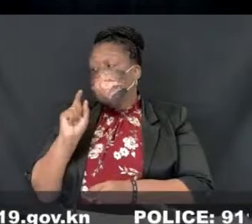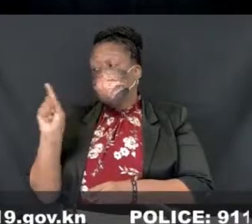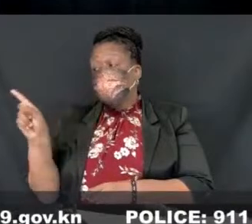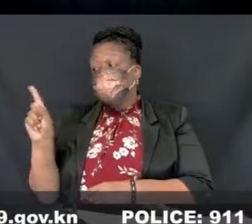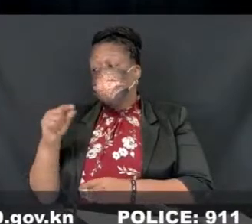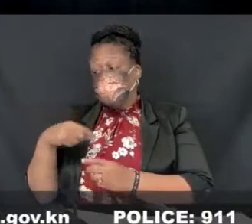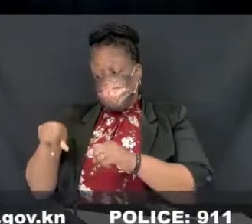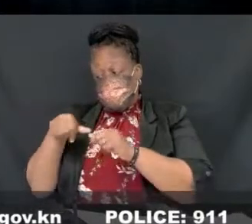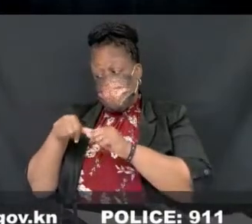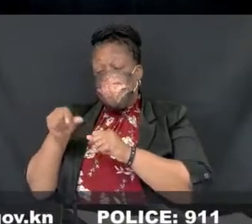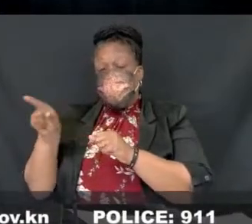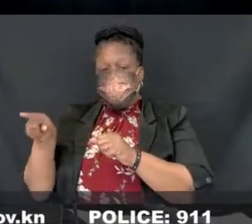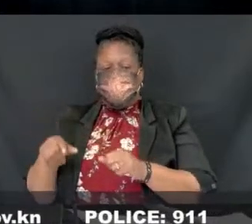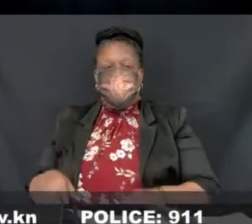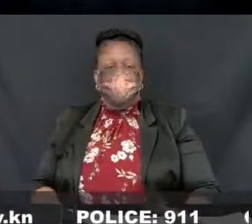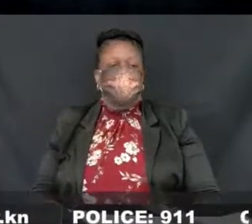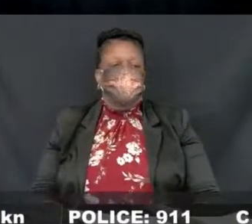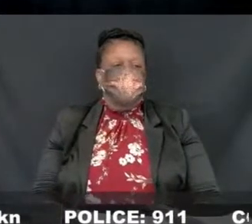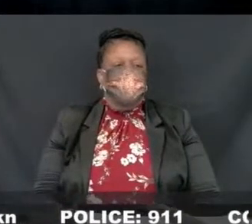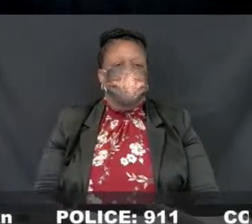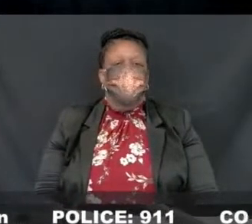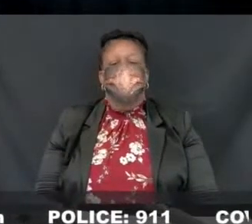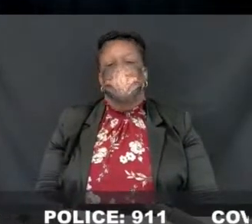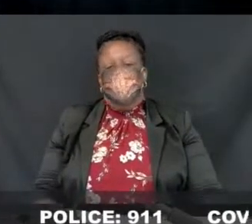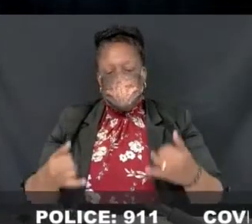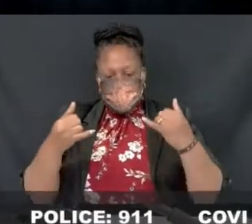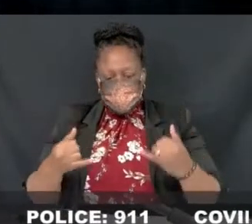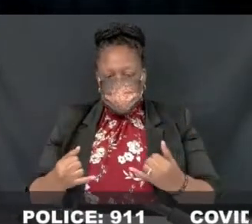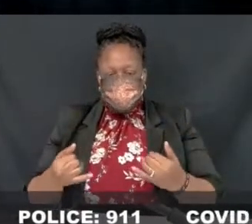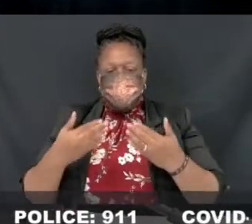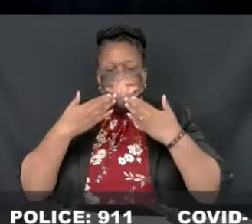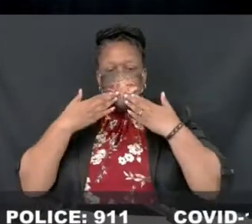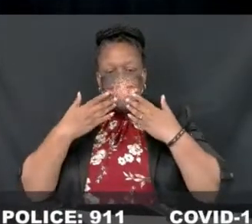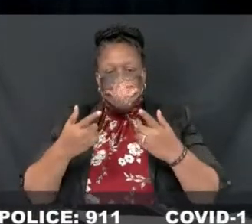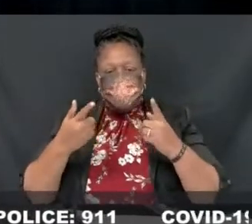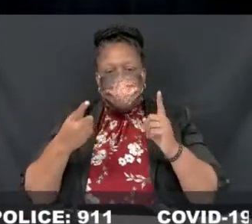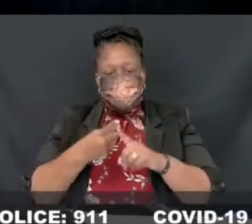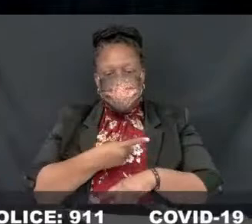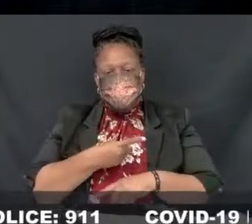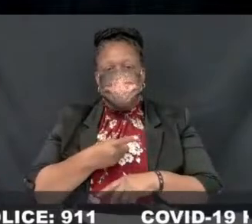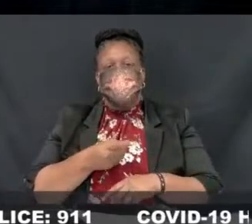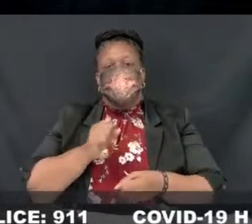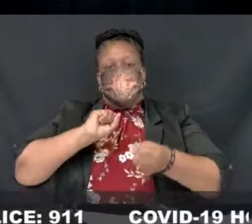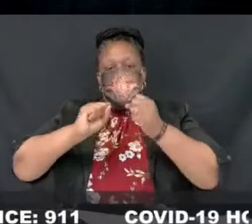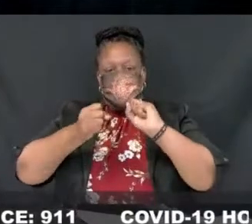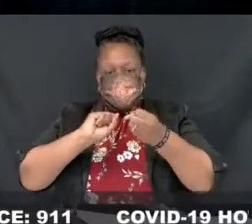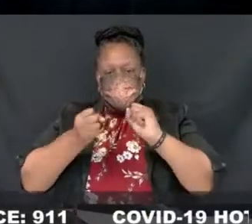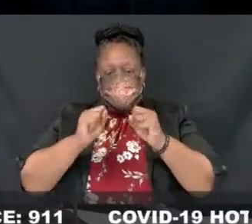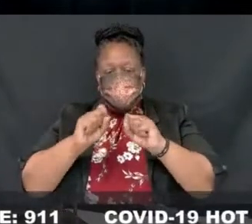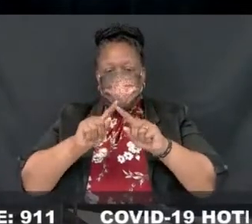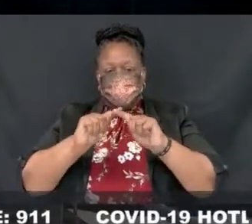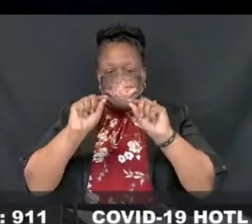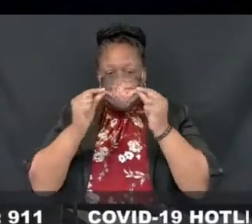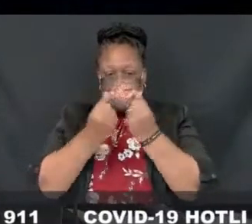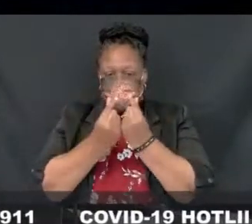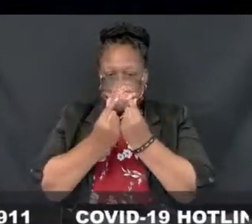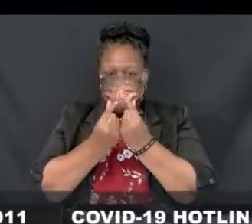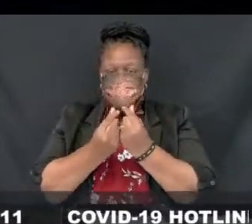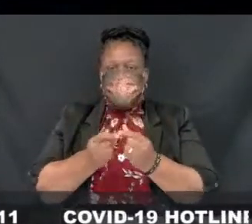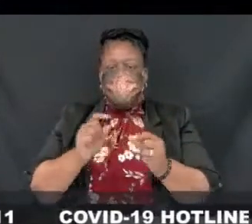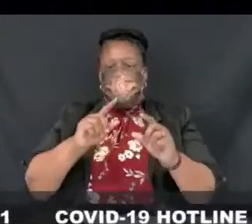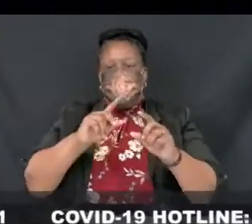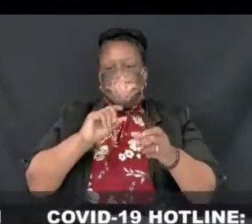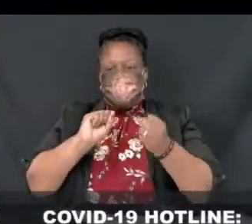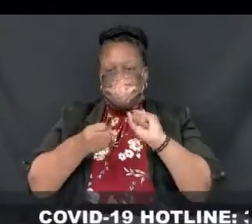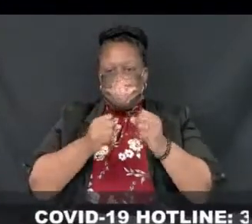NDMD staff, SCASPA, NASPA, National Security on a whole, Immigration Department,